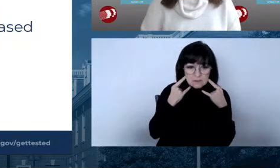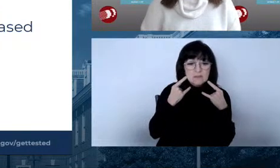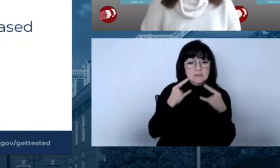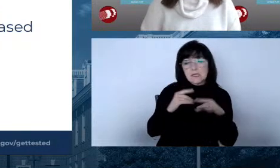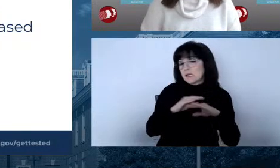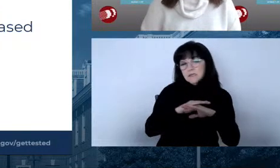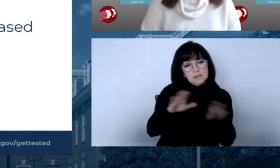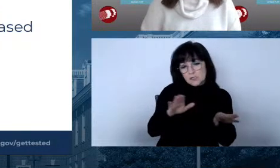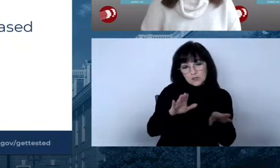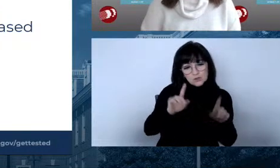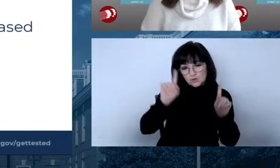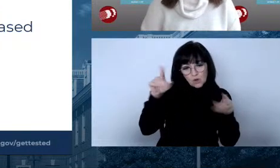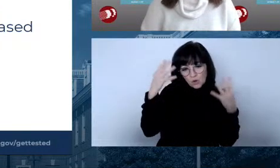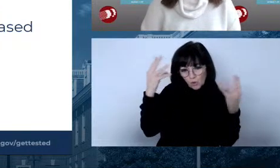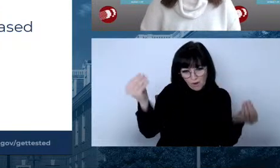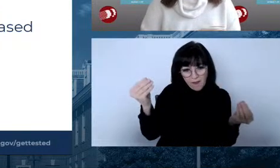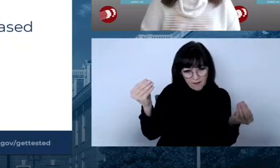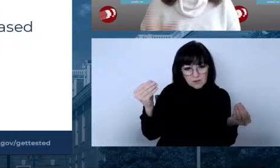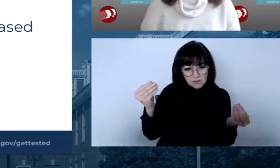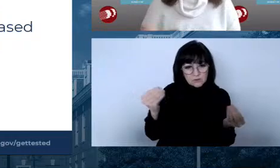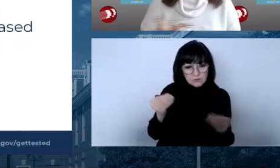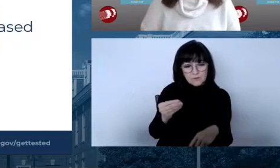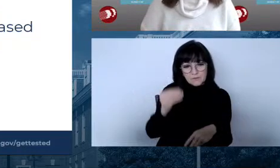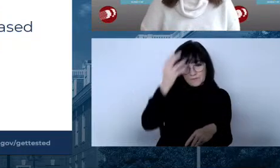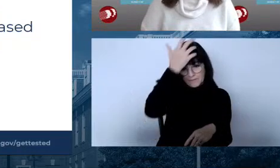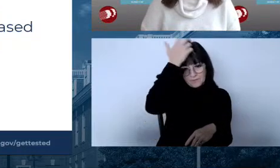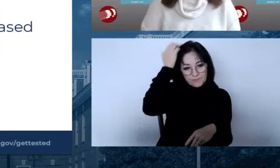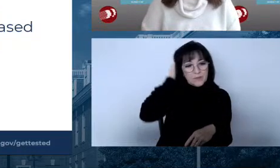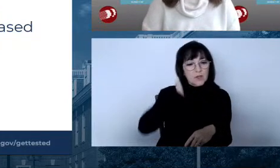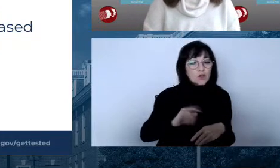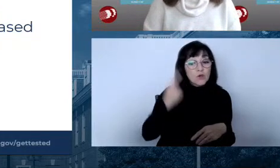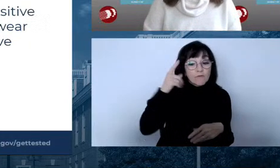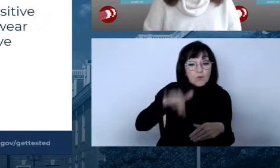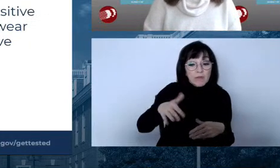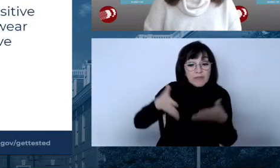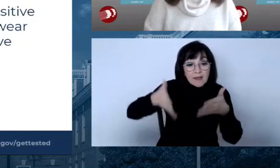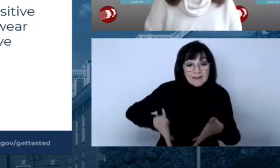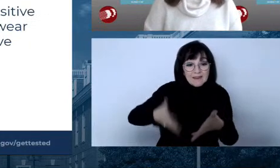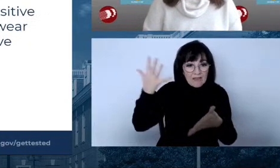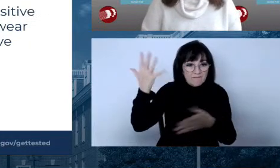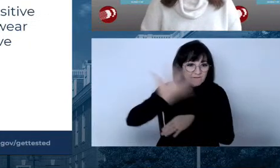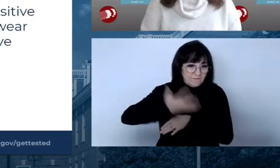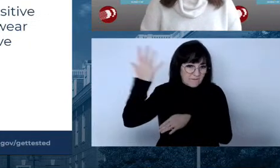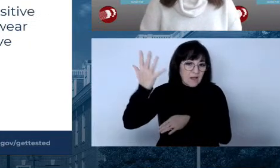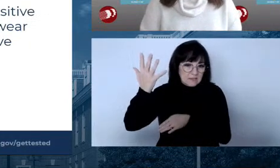go to work after for the remaining 5 days. Next slide.